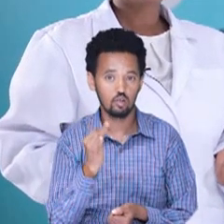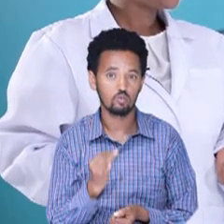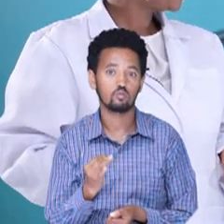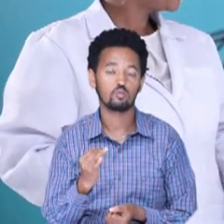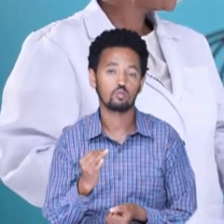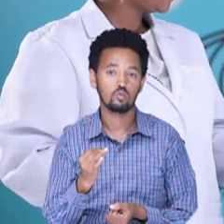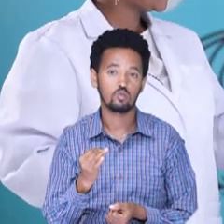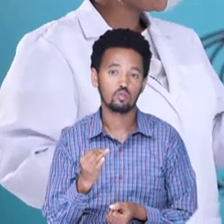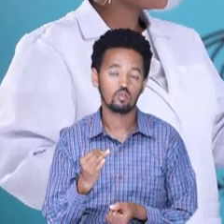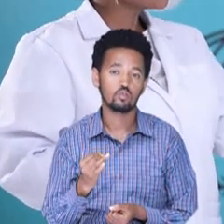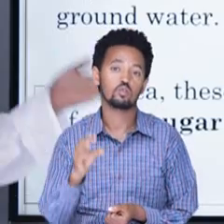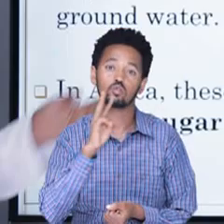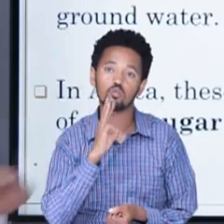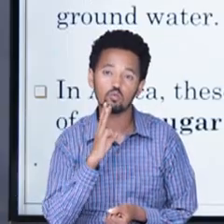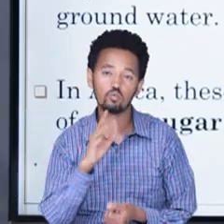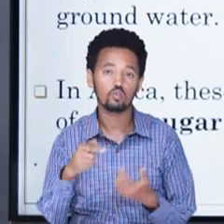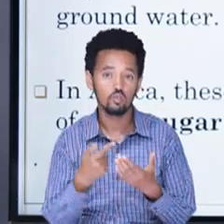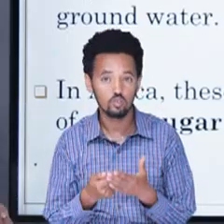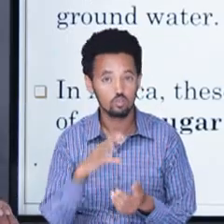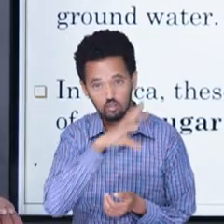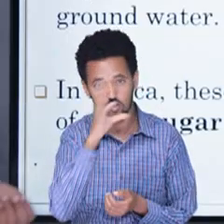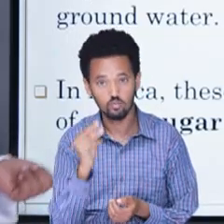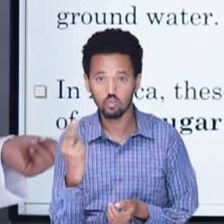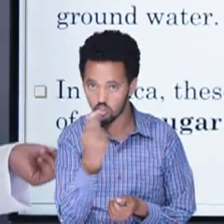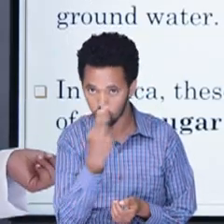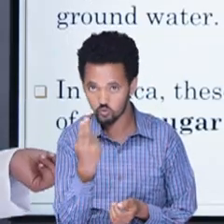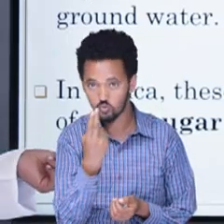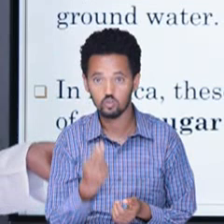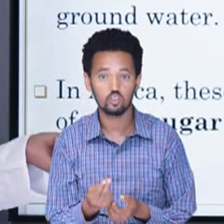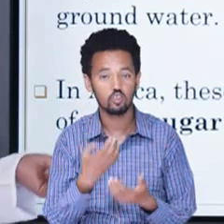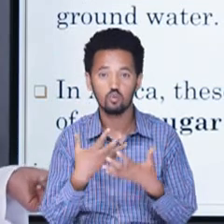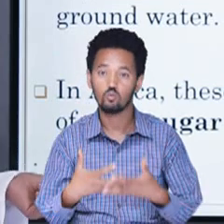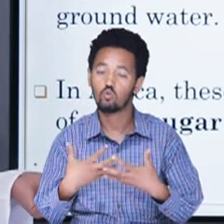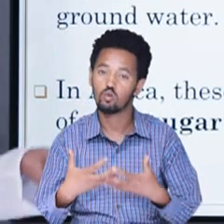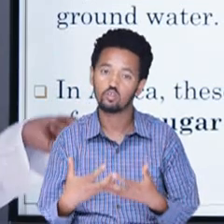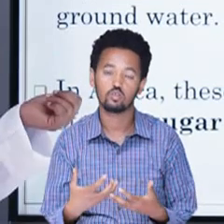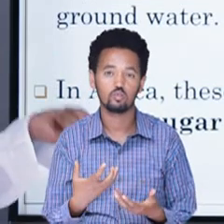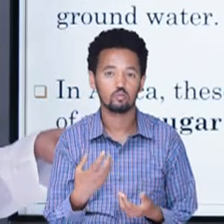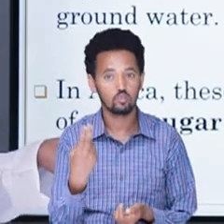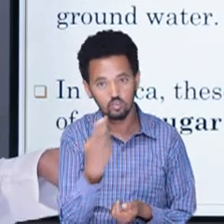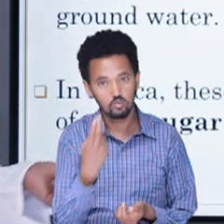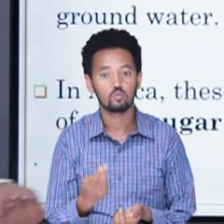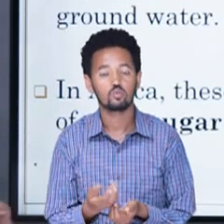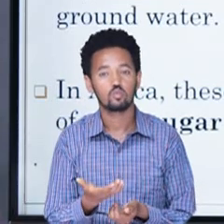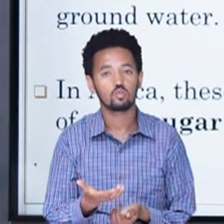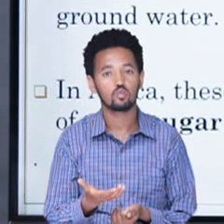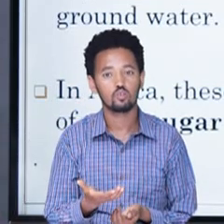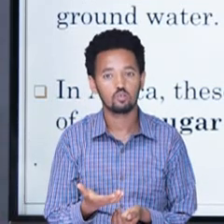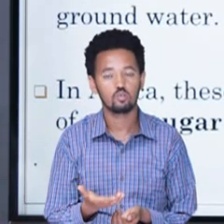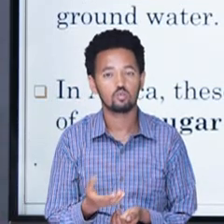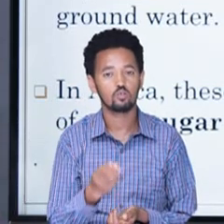groundwater. In Africa, these soils are used for production of rice, sugarcane,